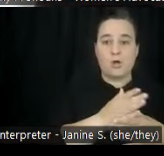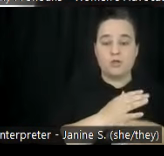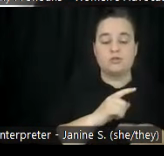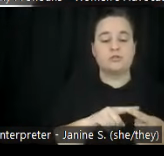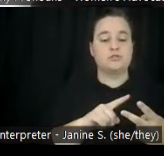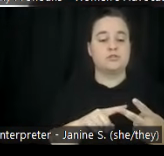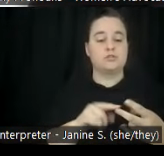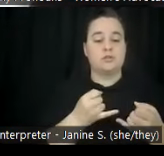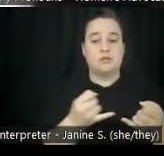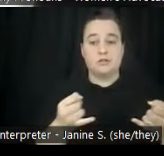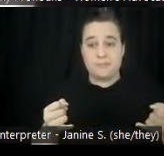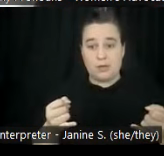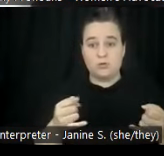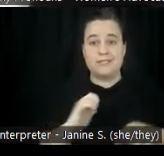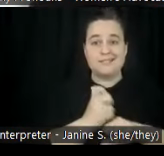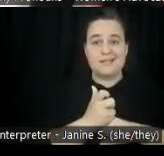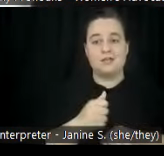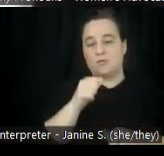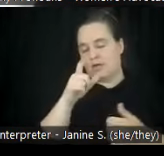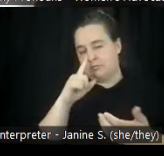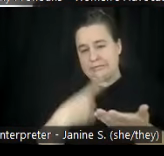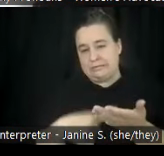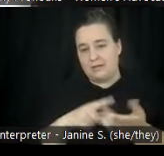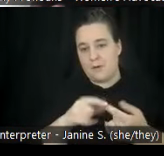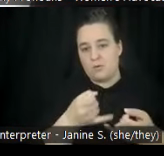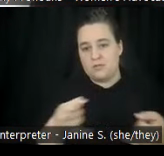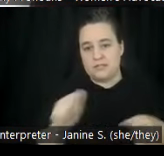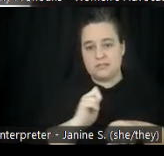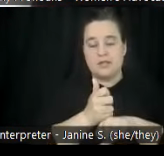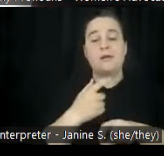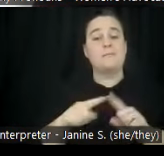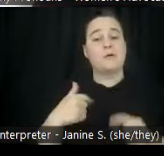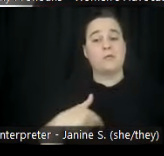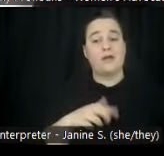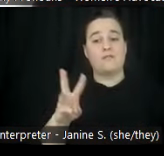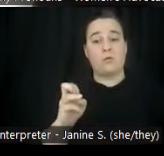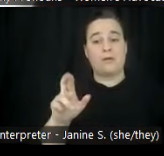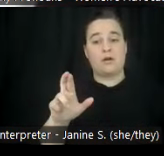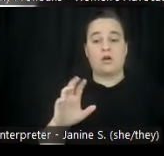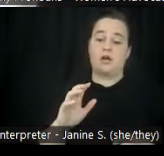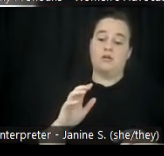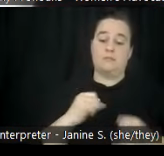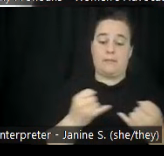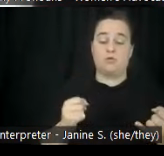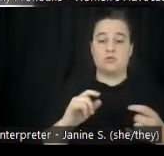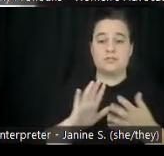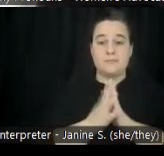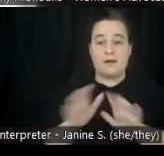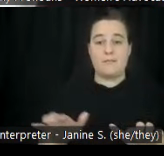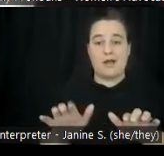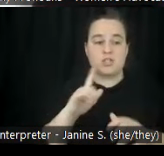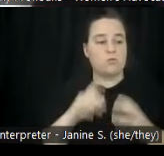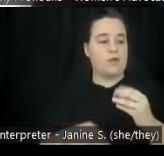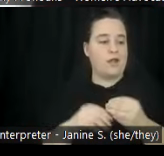setting boundaries, which we do not have time to get completely into setting boundaries, but we have a webinar on putting boundaries into action that can be dropped in the